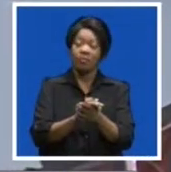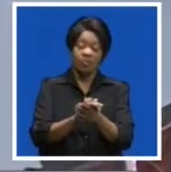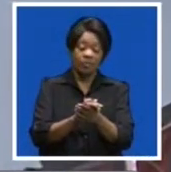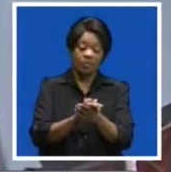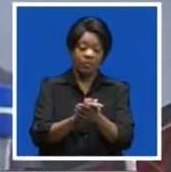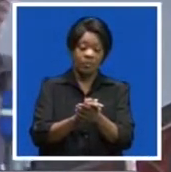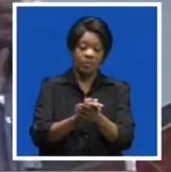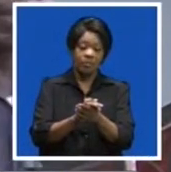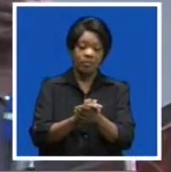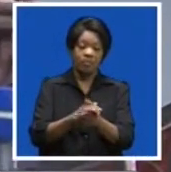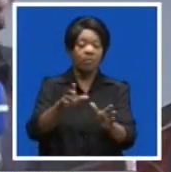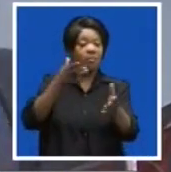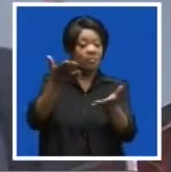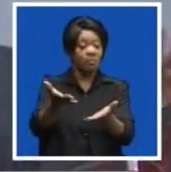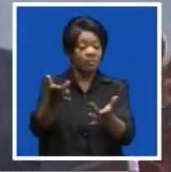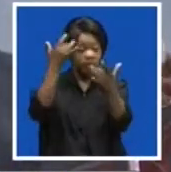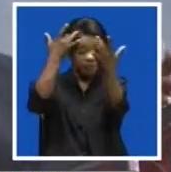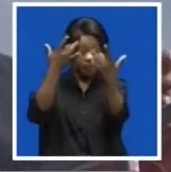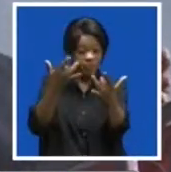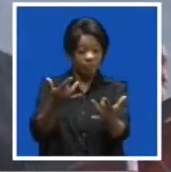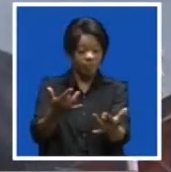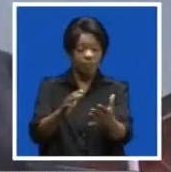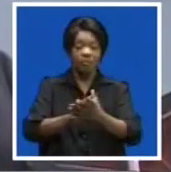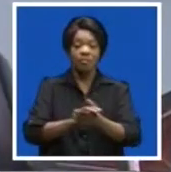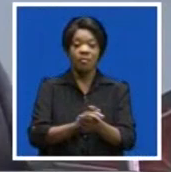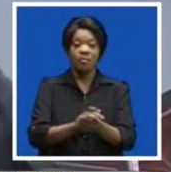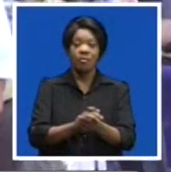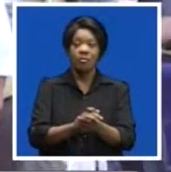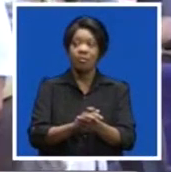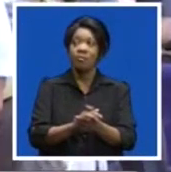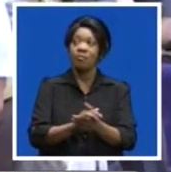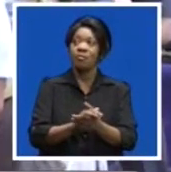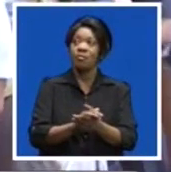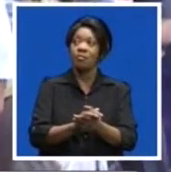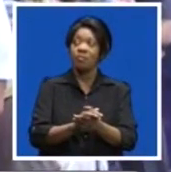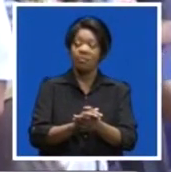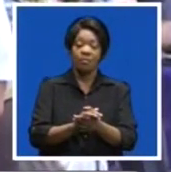They were very hopeful that once this man is